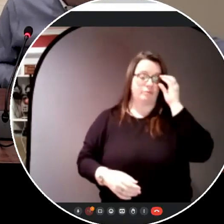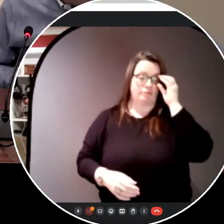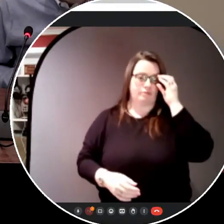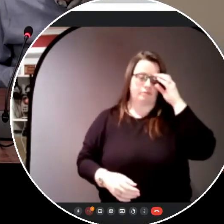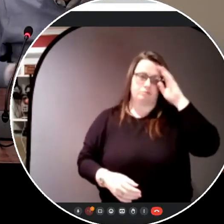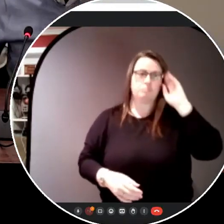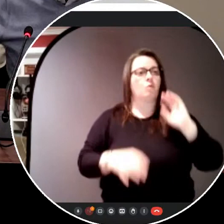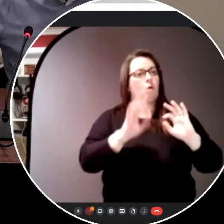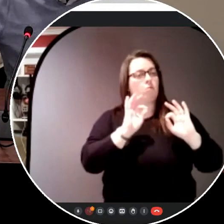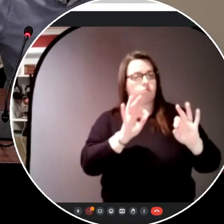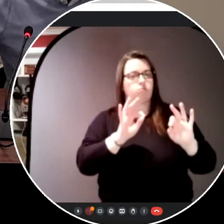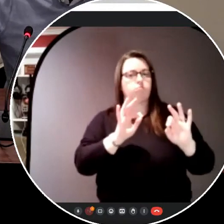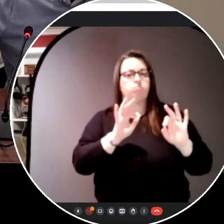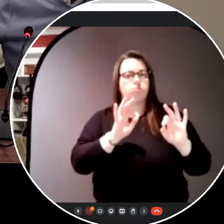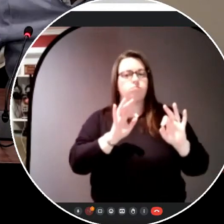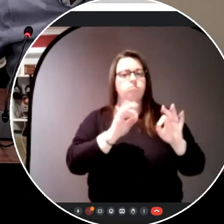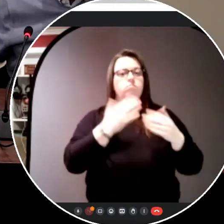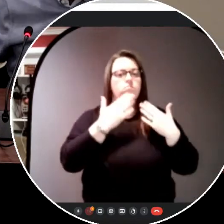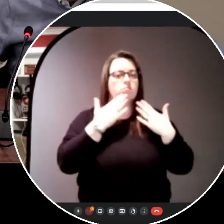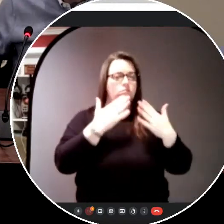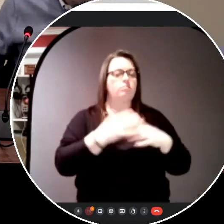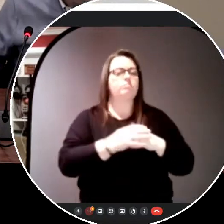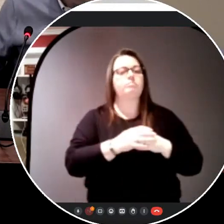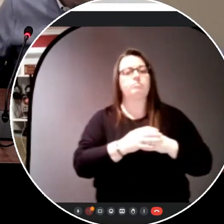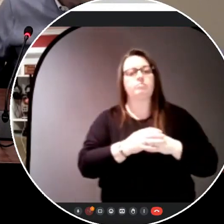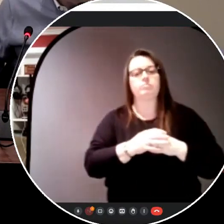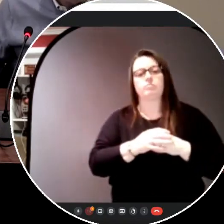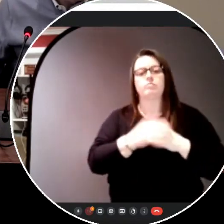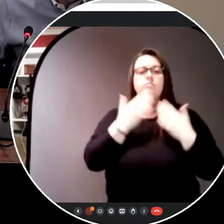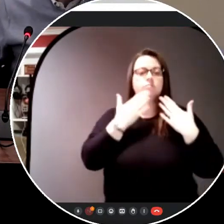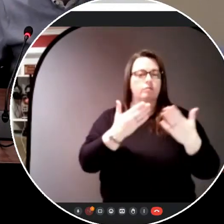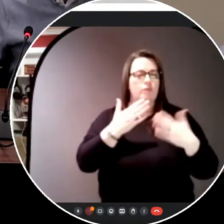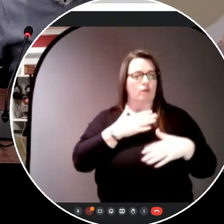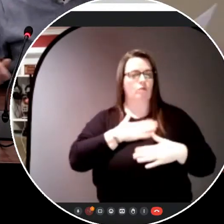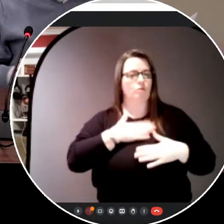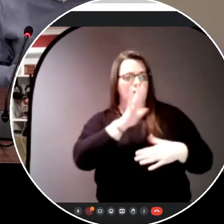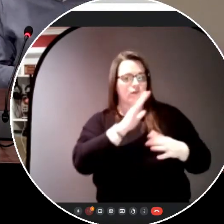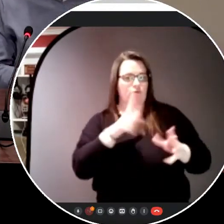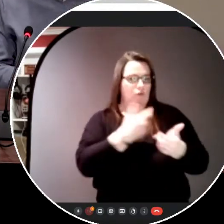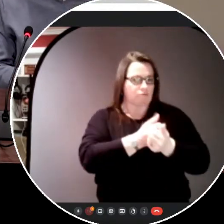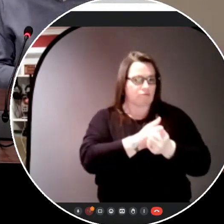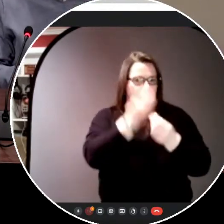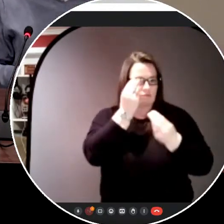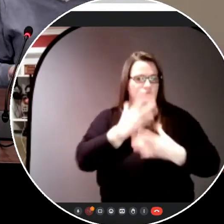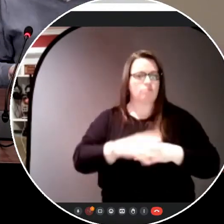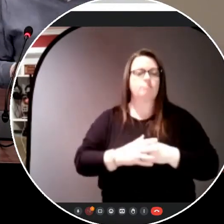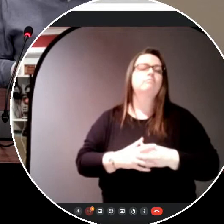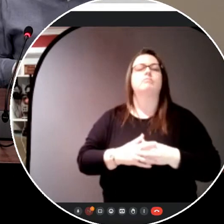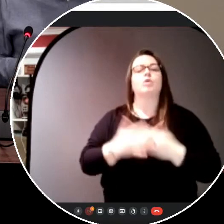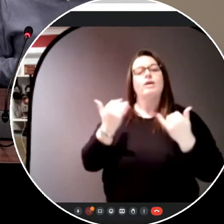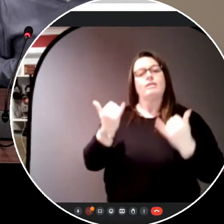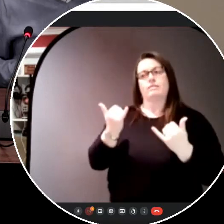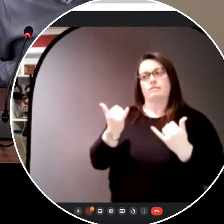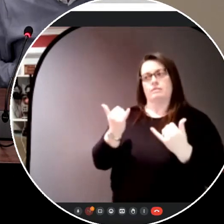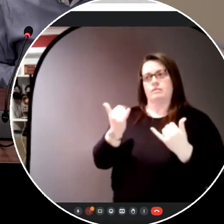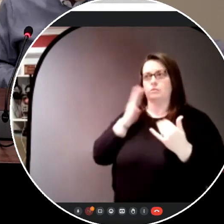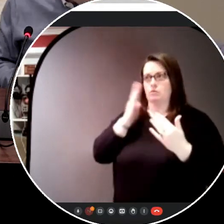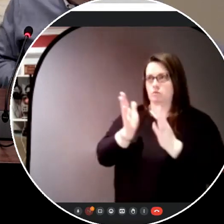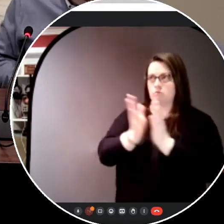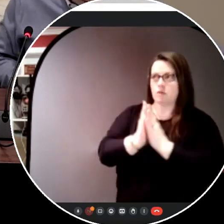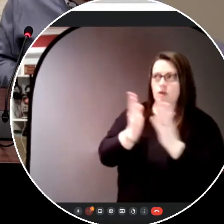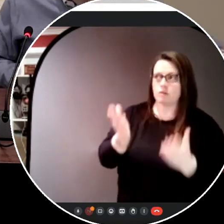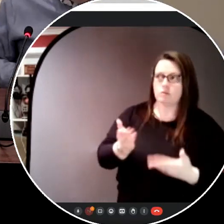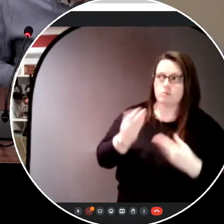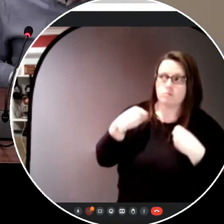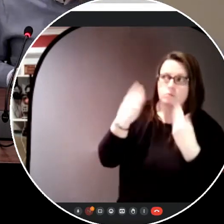Perfect. Thank you, Trustee Mahoney. Appreciate the update. I'm going to request a motion at this time to accept the report.